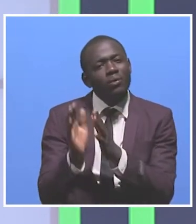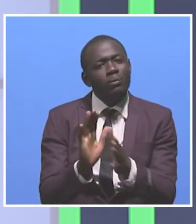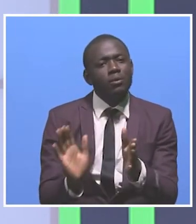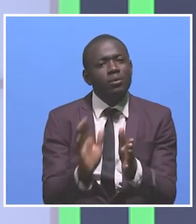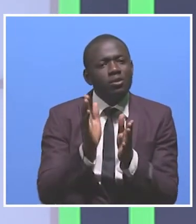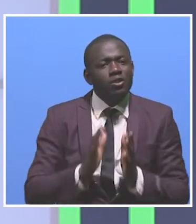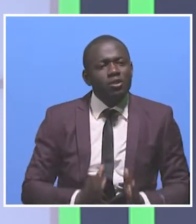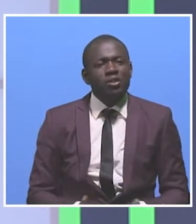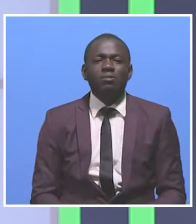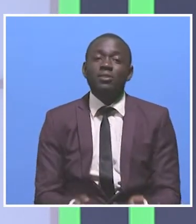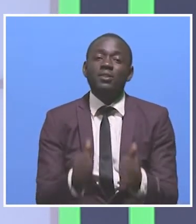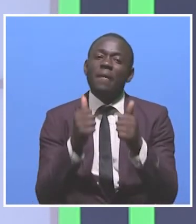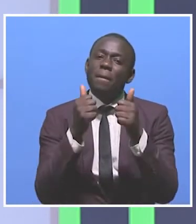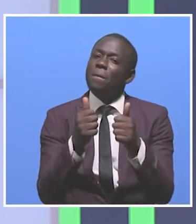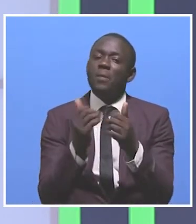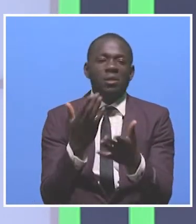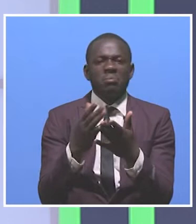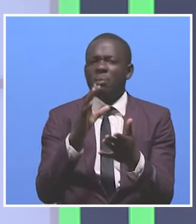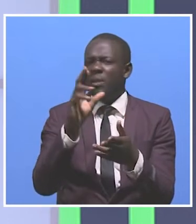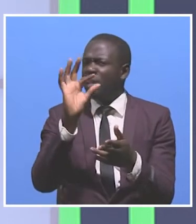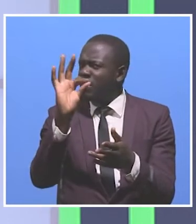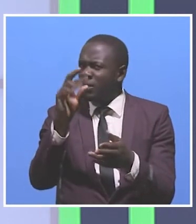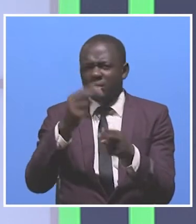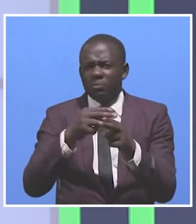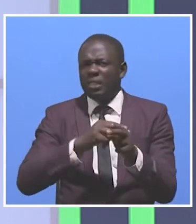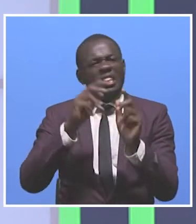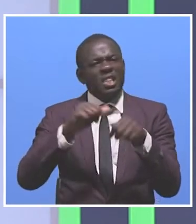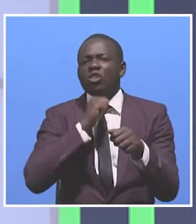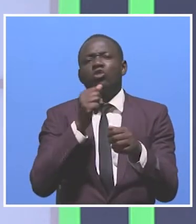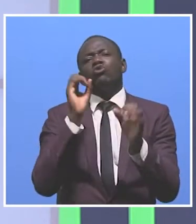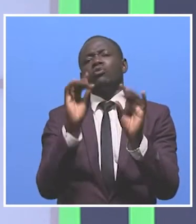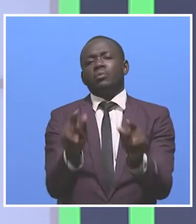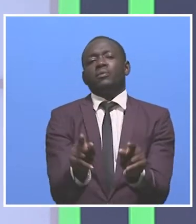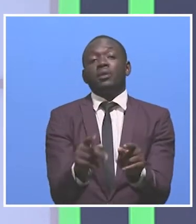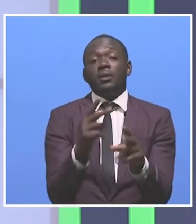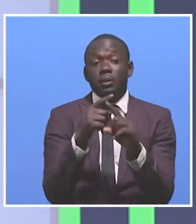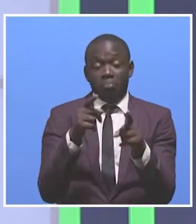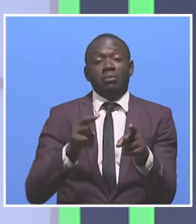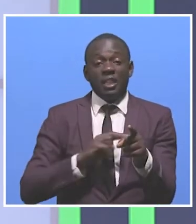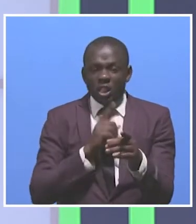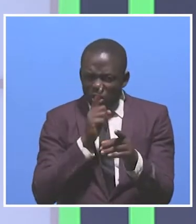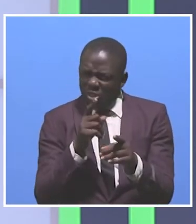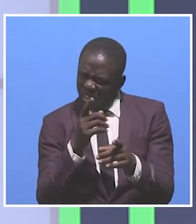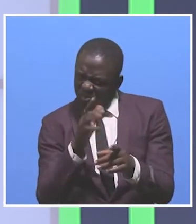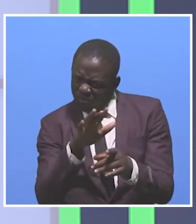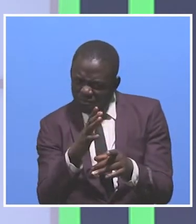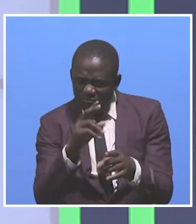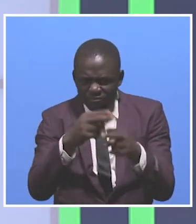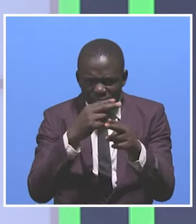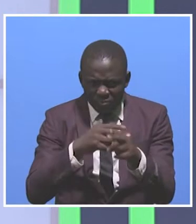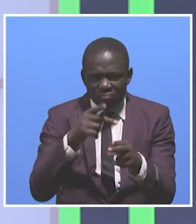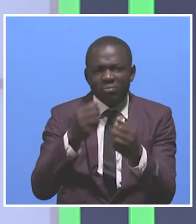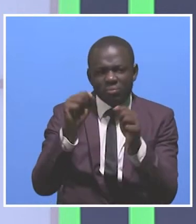you may not even reach 9 months, but where we feel we are safe, this baby can survive and she can be